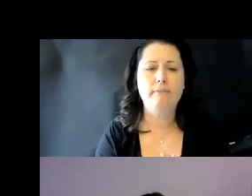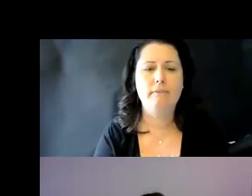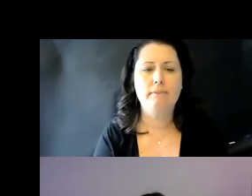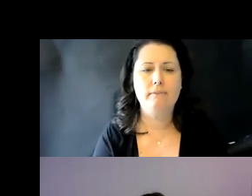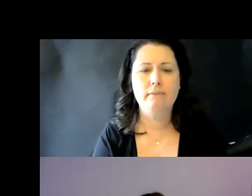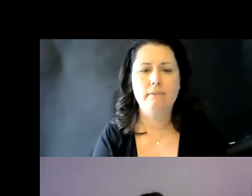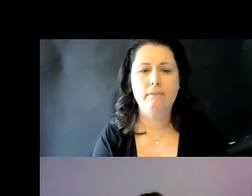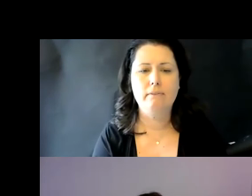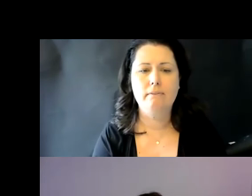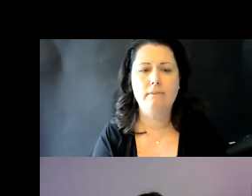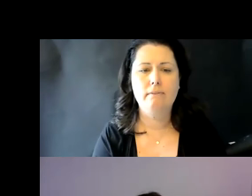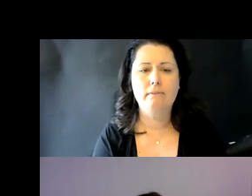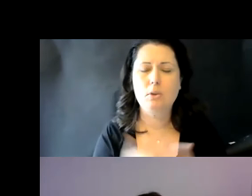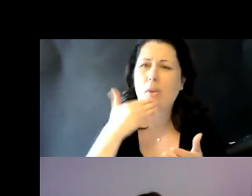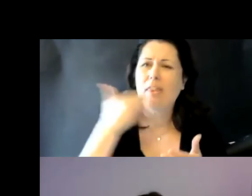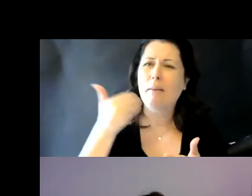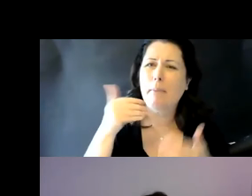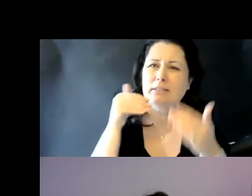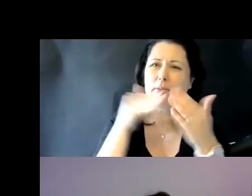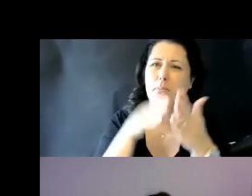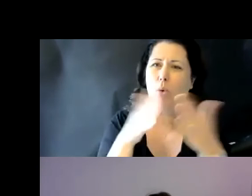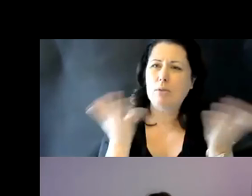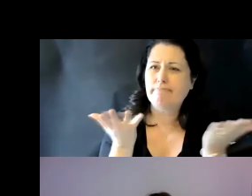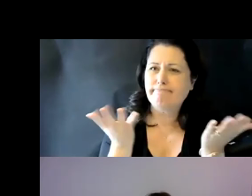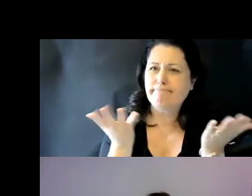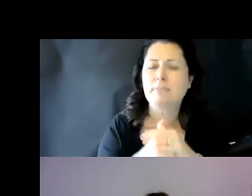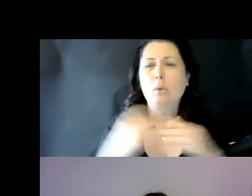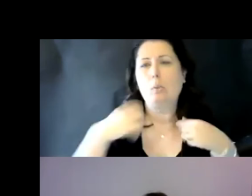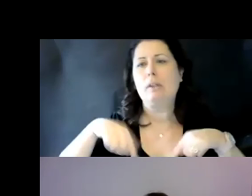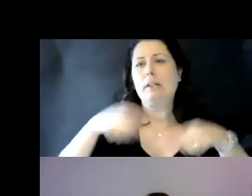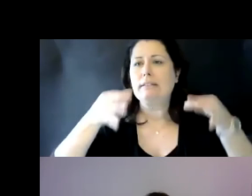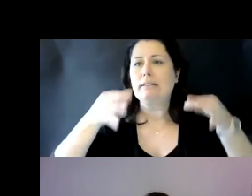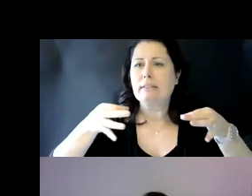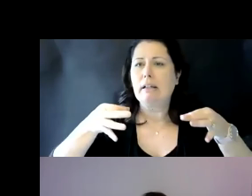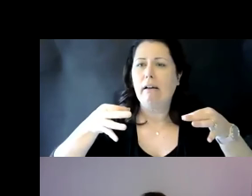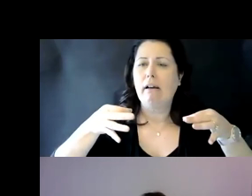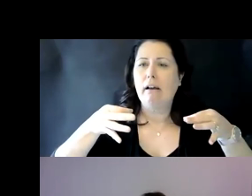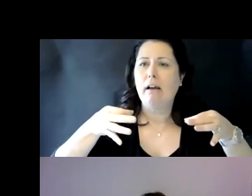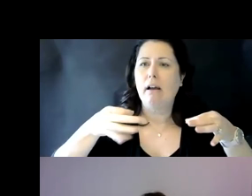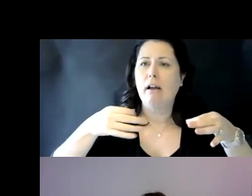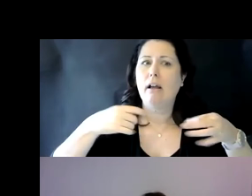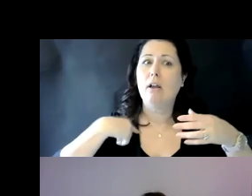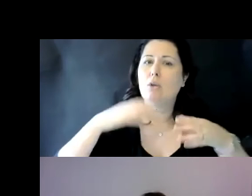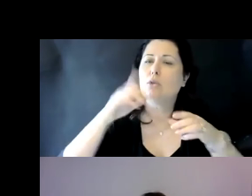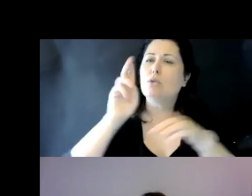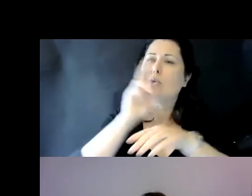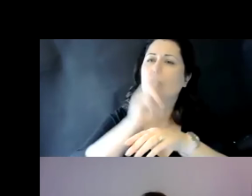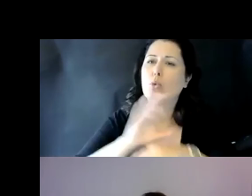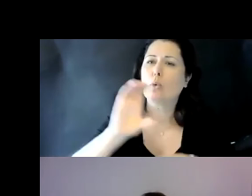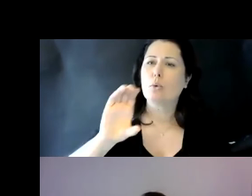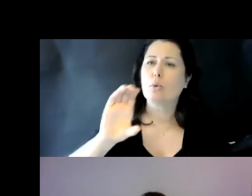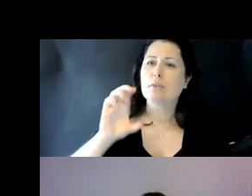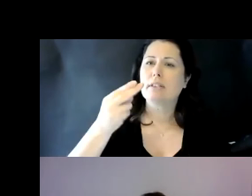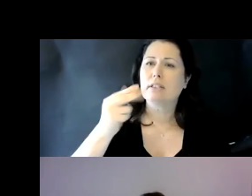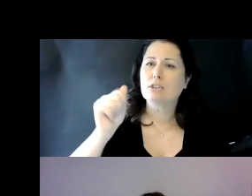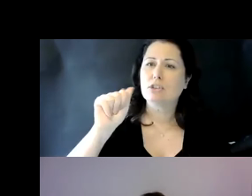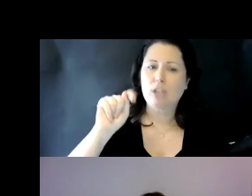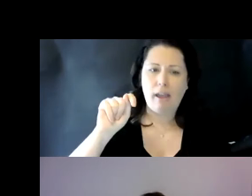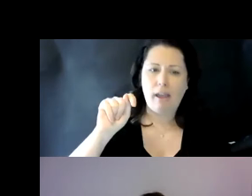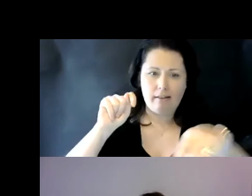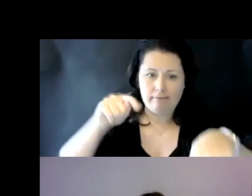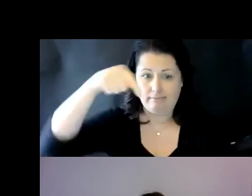doing this, and decided that what we will do is, using the chat function, we'll drop a PDF